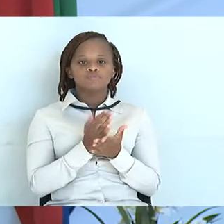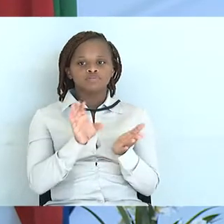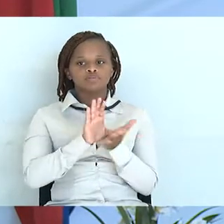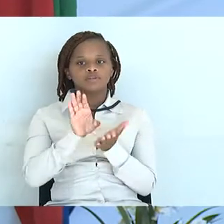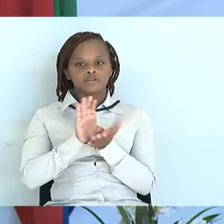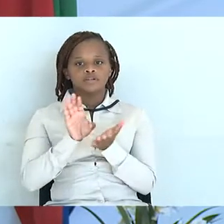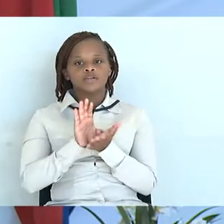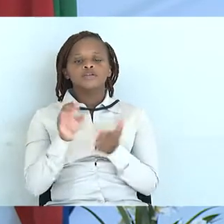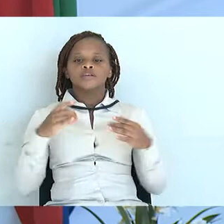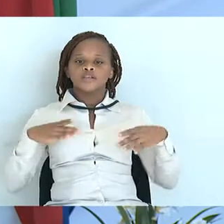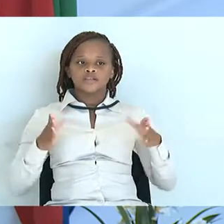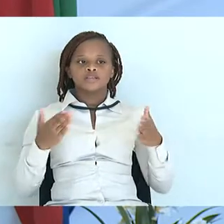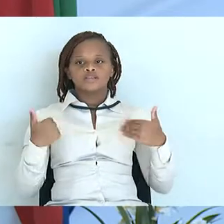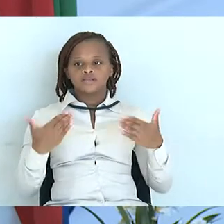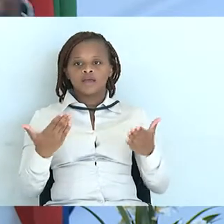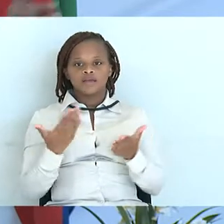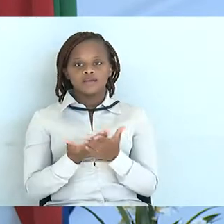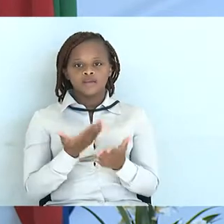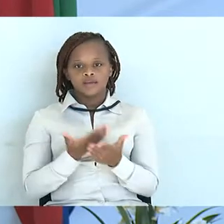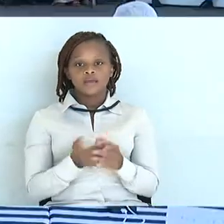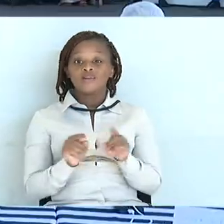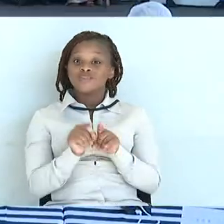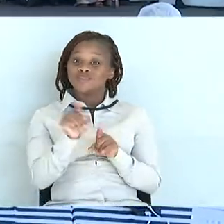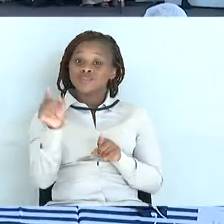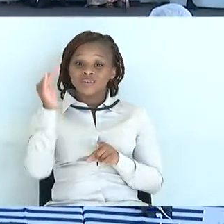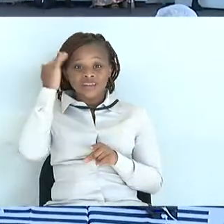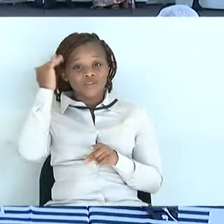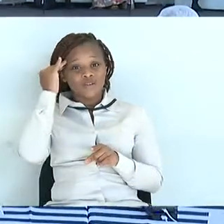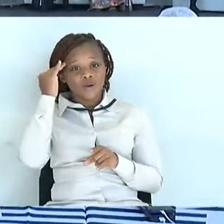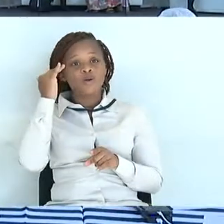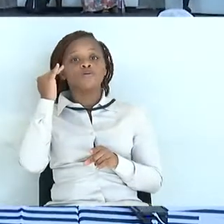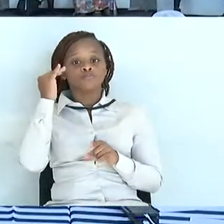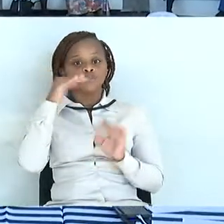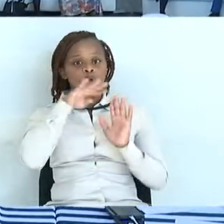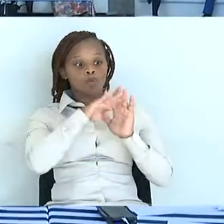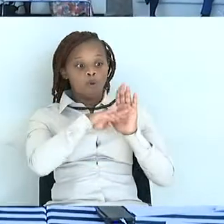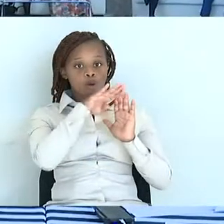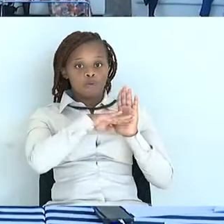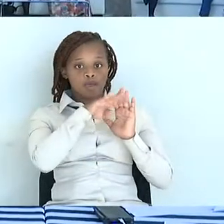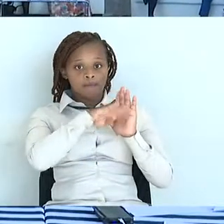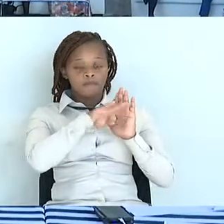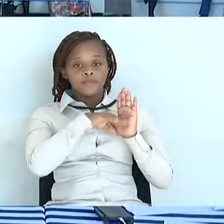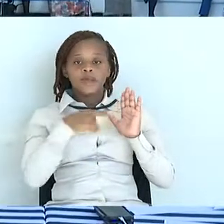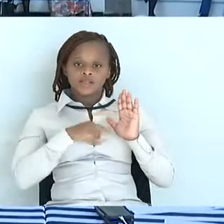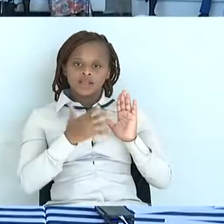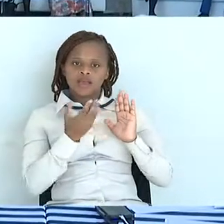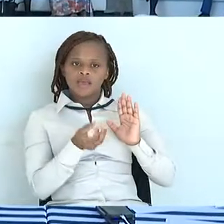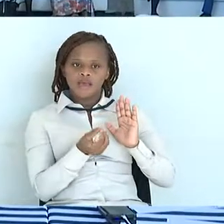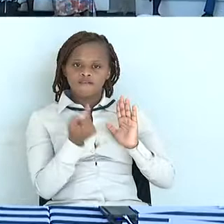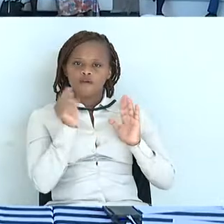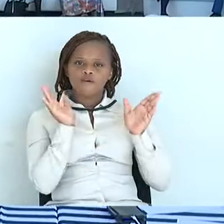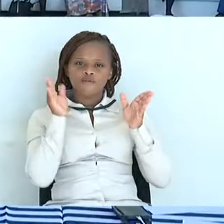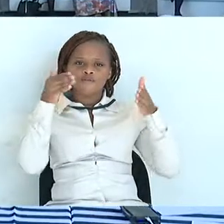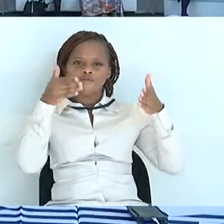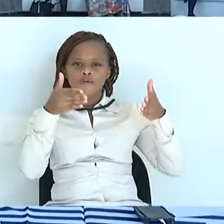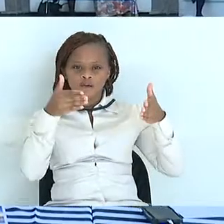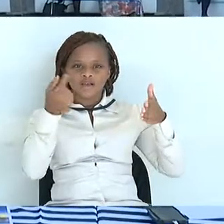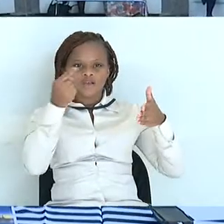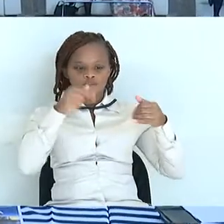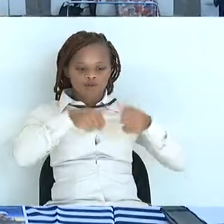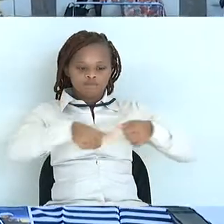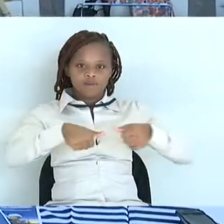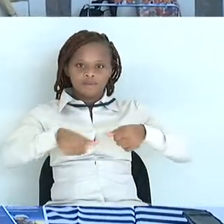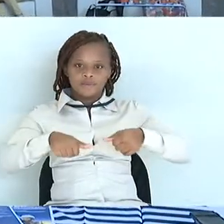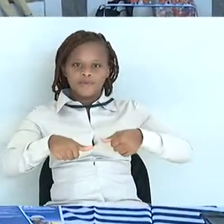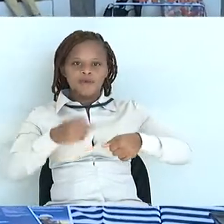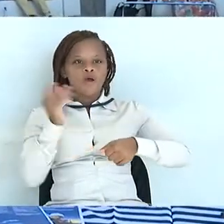you know, there is already a program within the presidency that is focused on cutting the red tape.